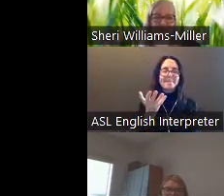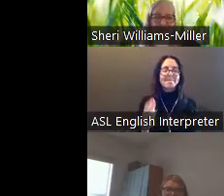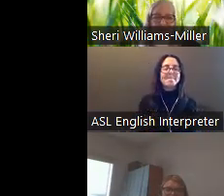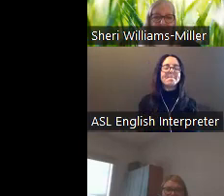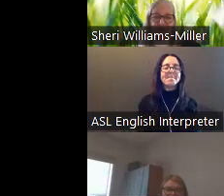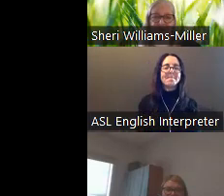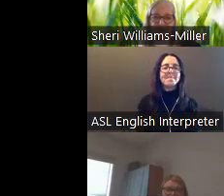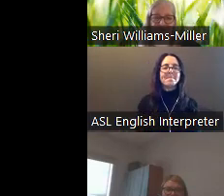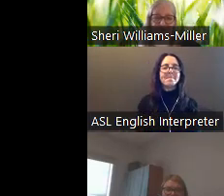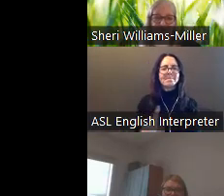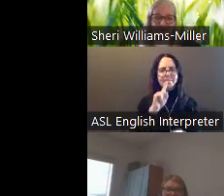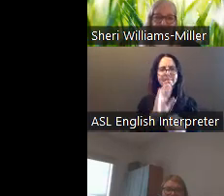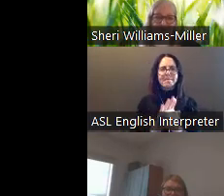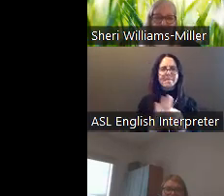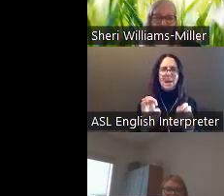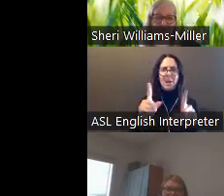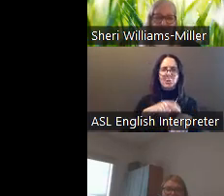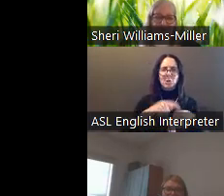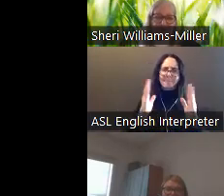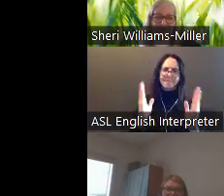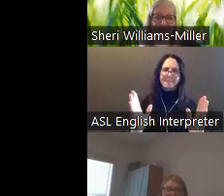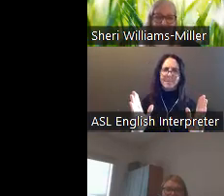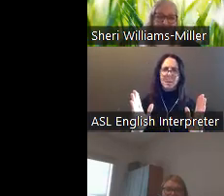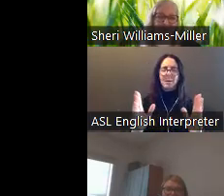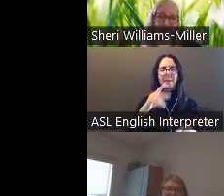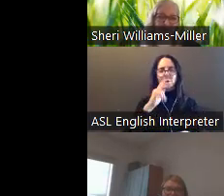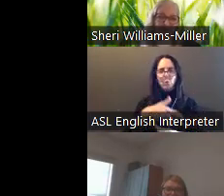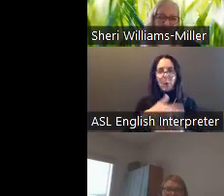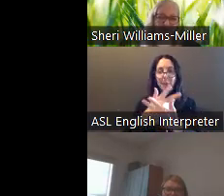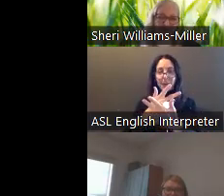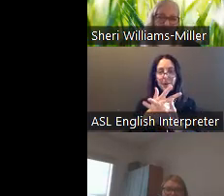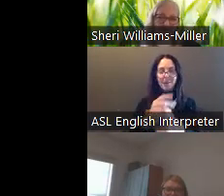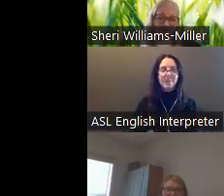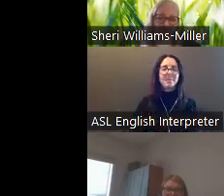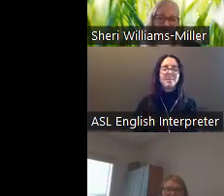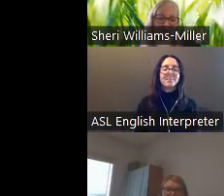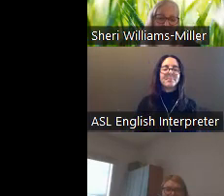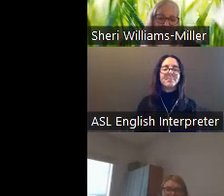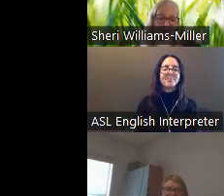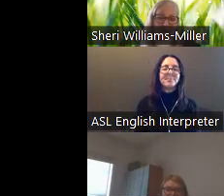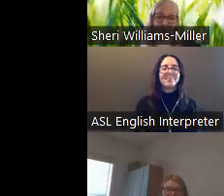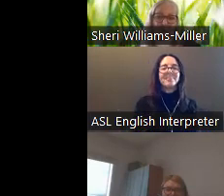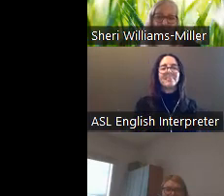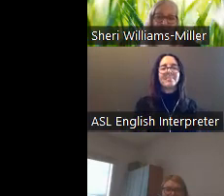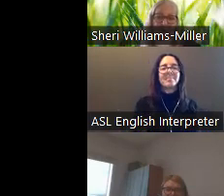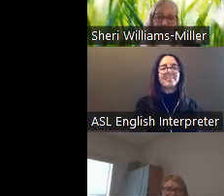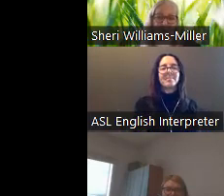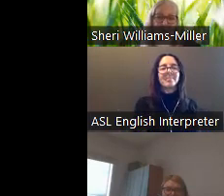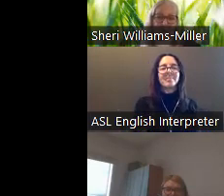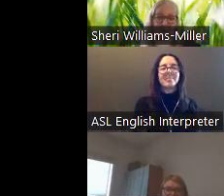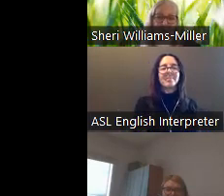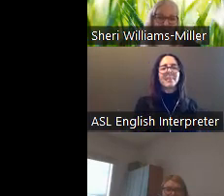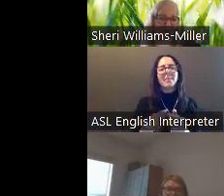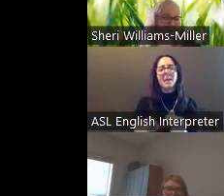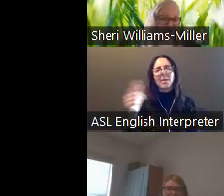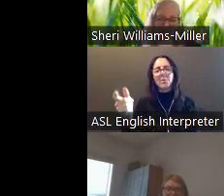dedicated education time for a webinar, and then our collateral or supportive